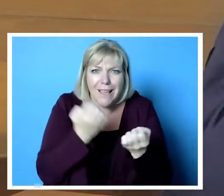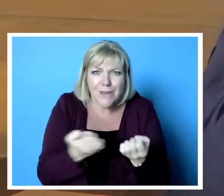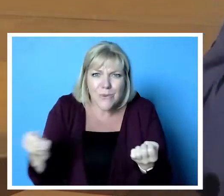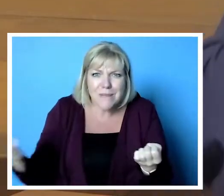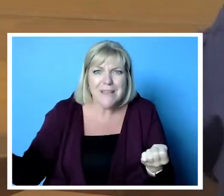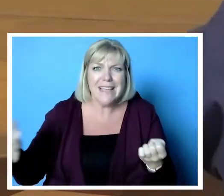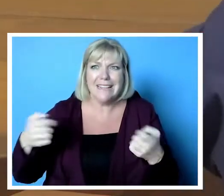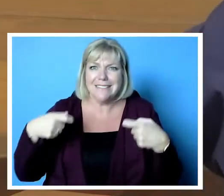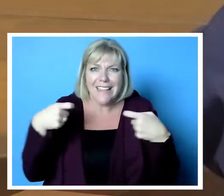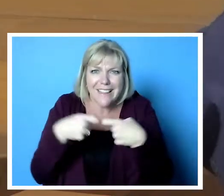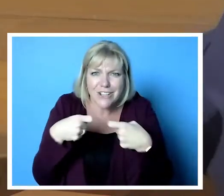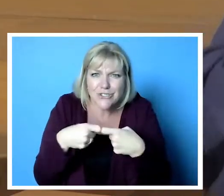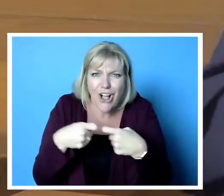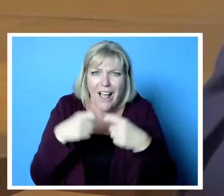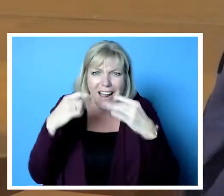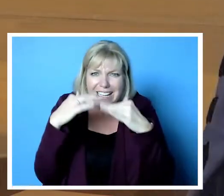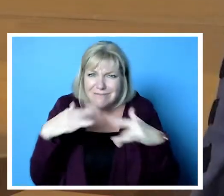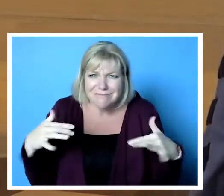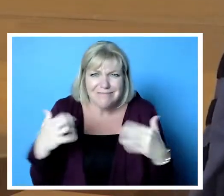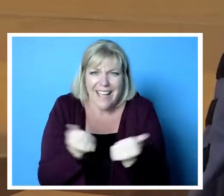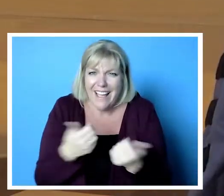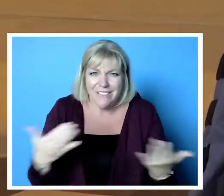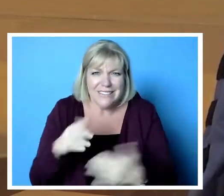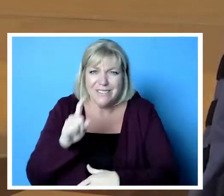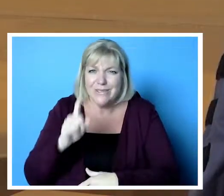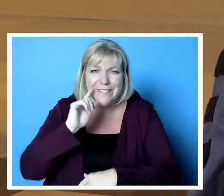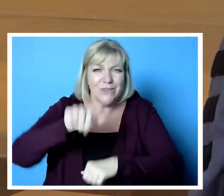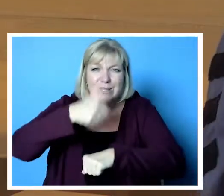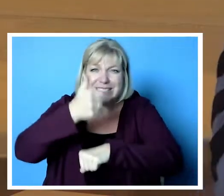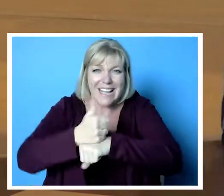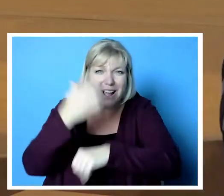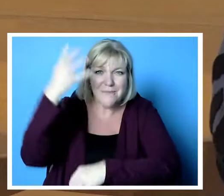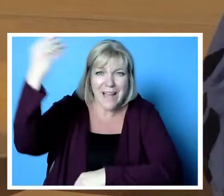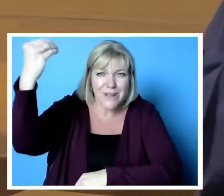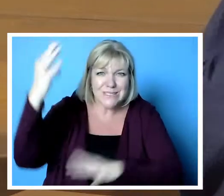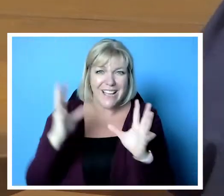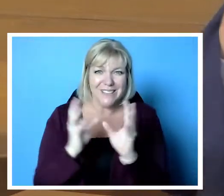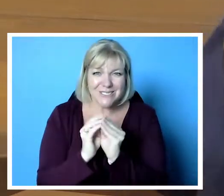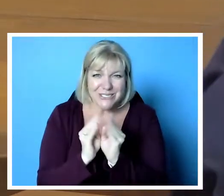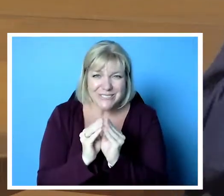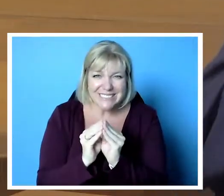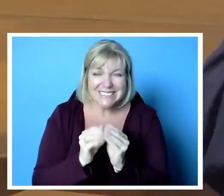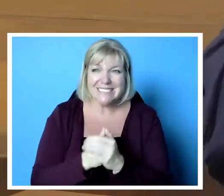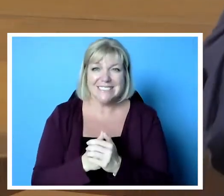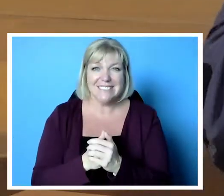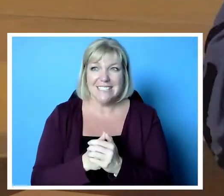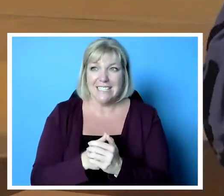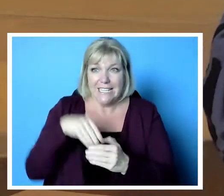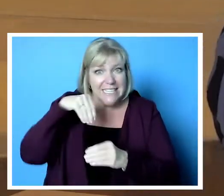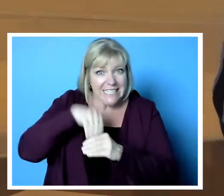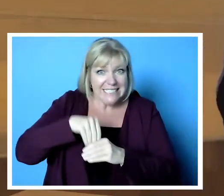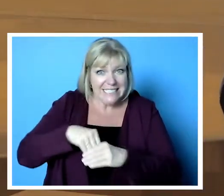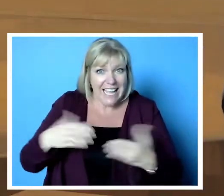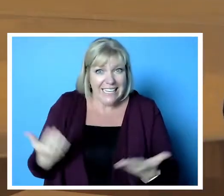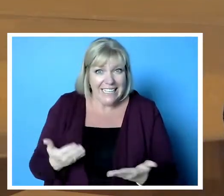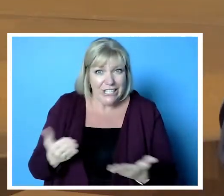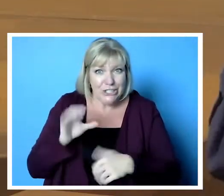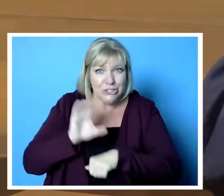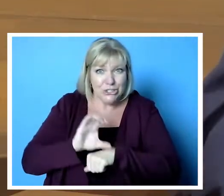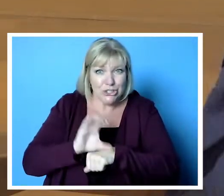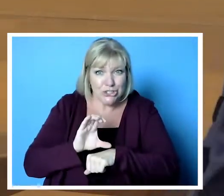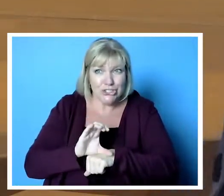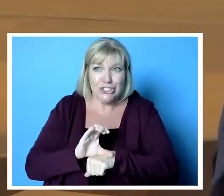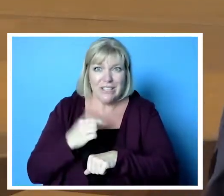we needed to set up this outdoor worship service, to be able to have the technology in the sanctuary, to have our